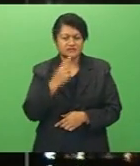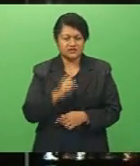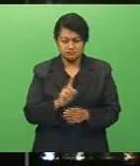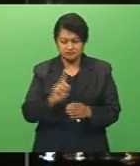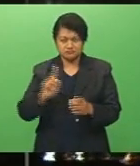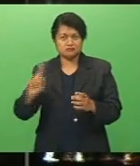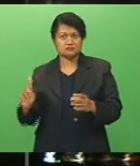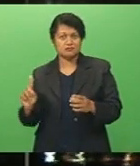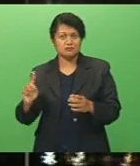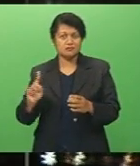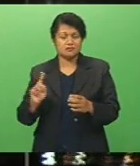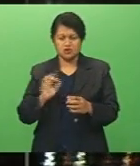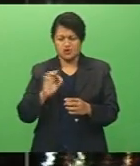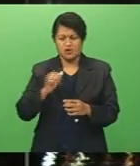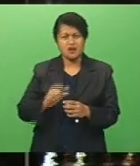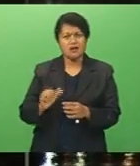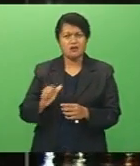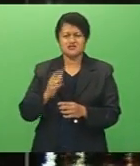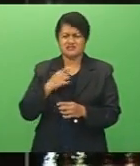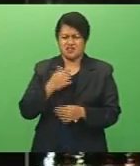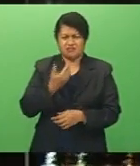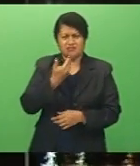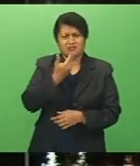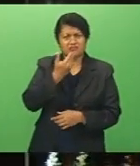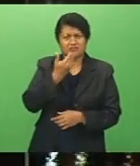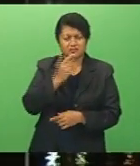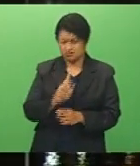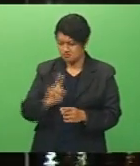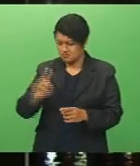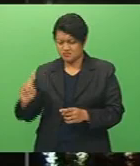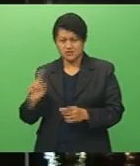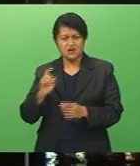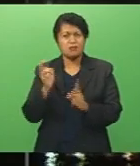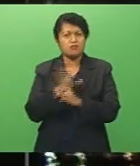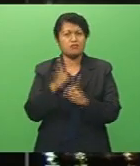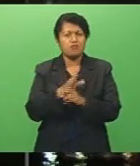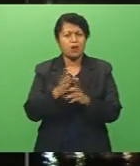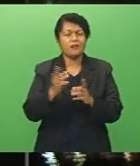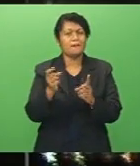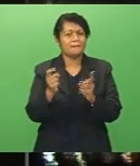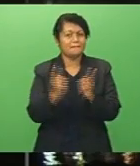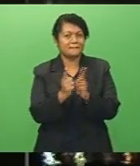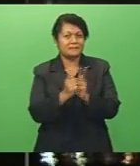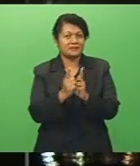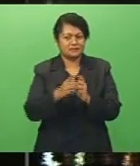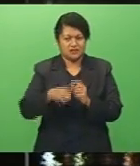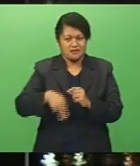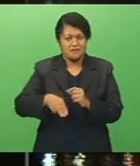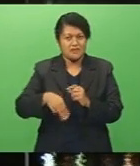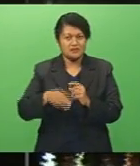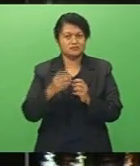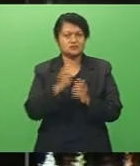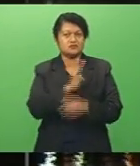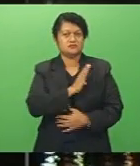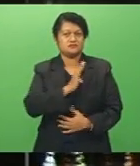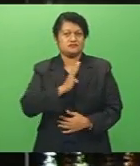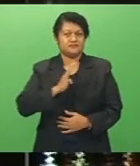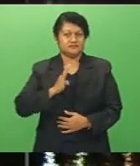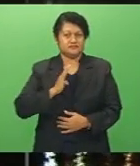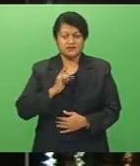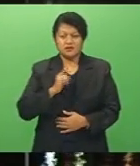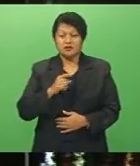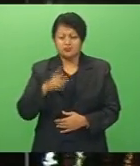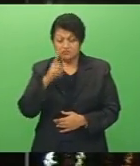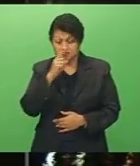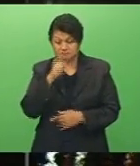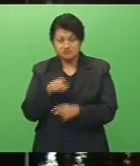party as it is embarrassing to be locked out of important meetings by the management board. Sanya Nimbola reports they are unhappy with